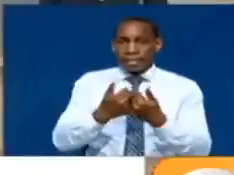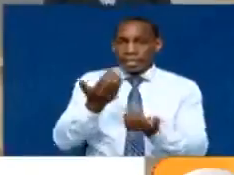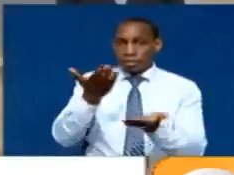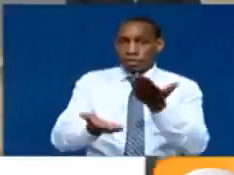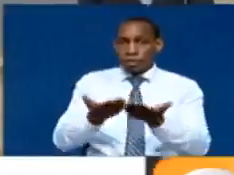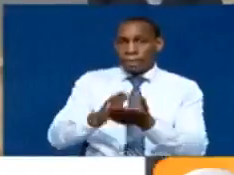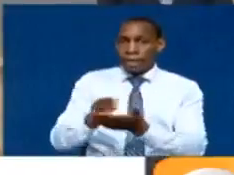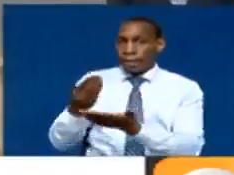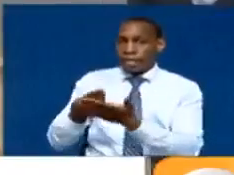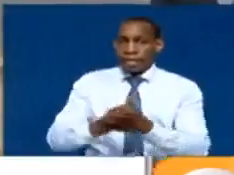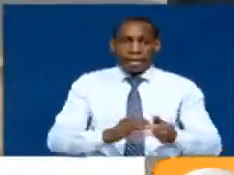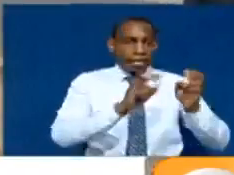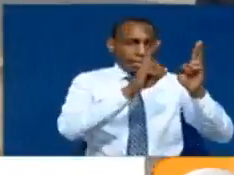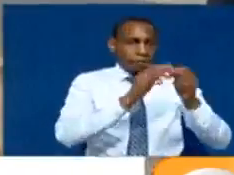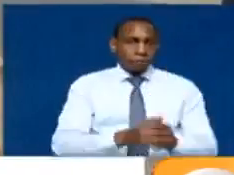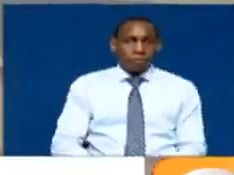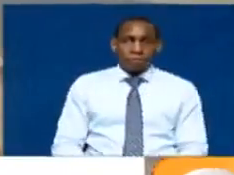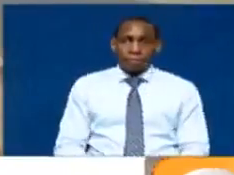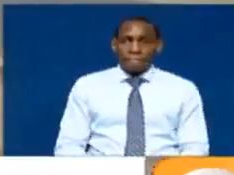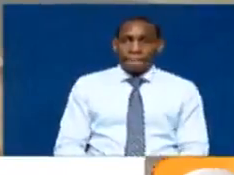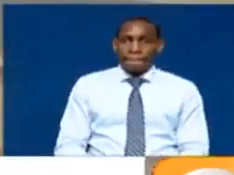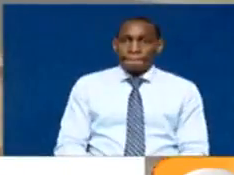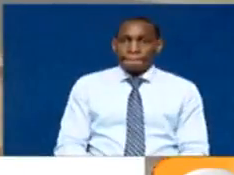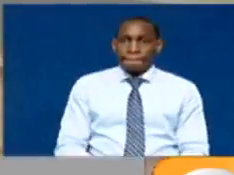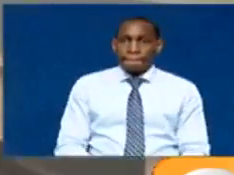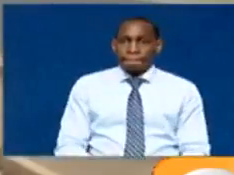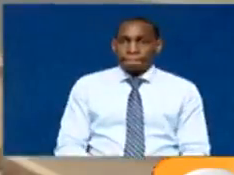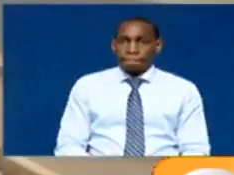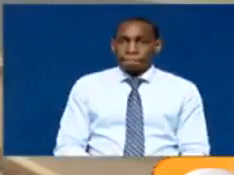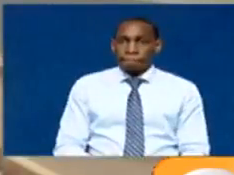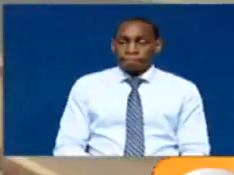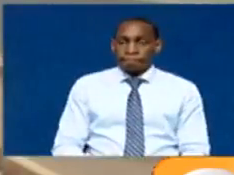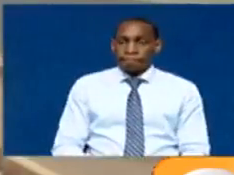through the money and the issues. Sam Gituku, Citizen TV, Nairobi.